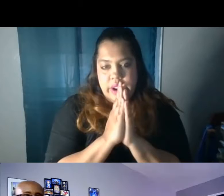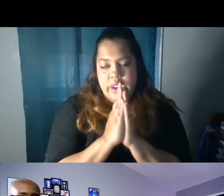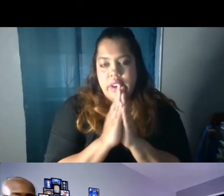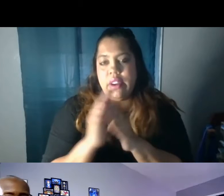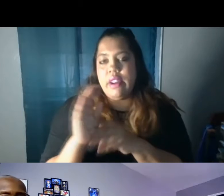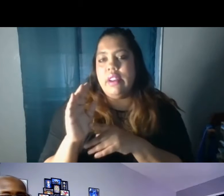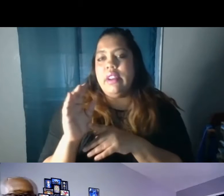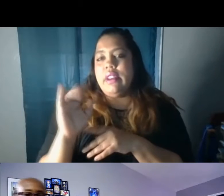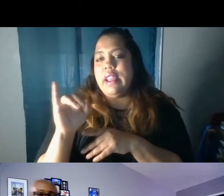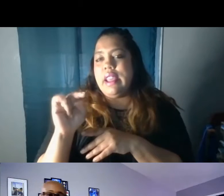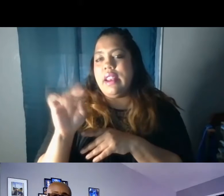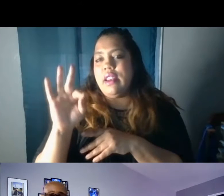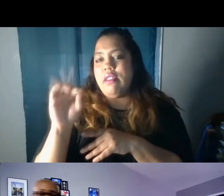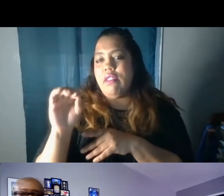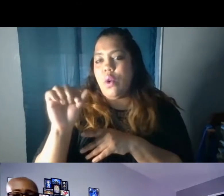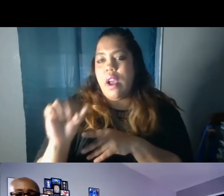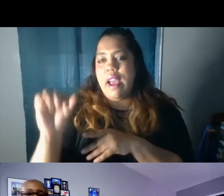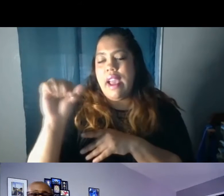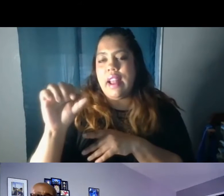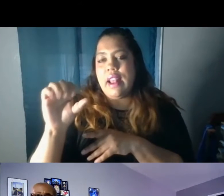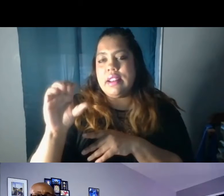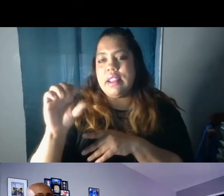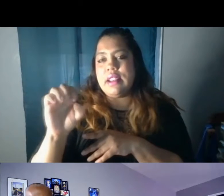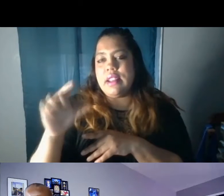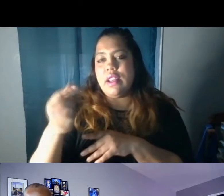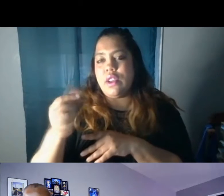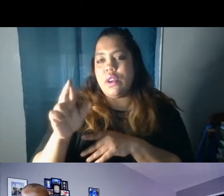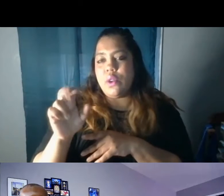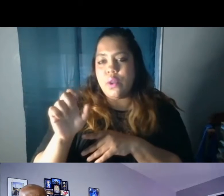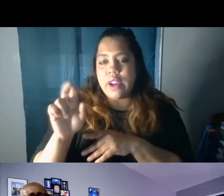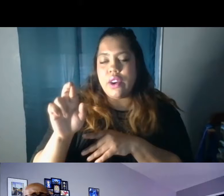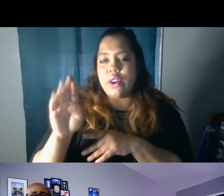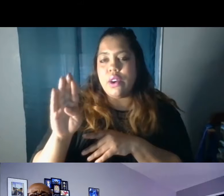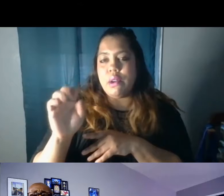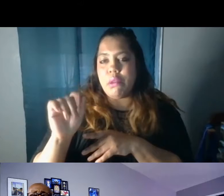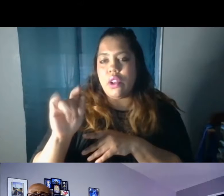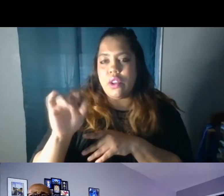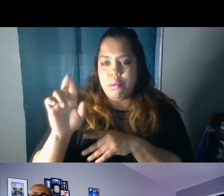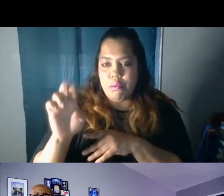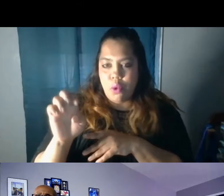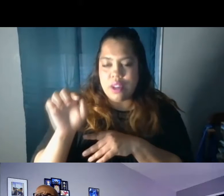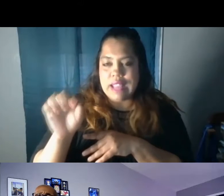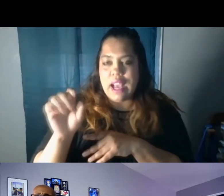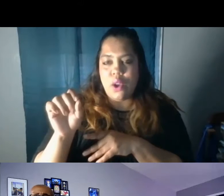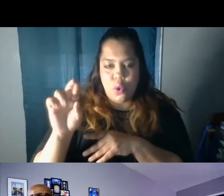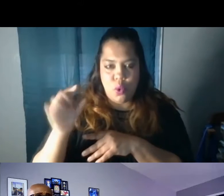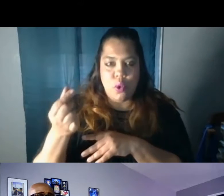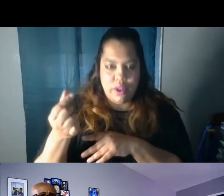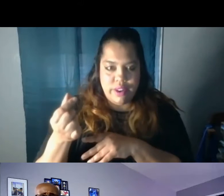Take a breath. Okay, Usui, Reiki master and